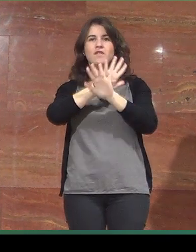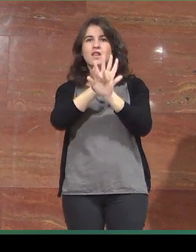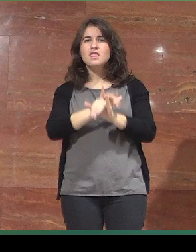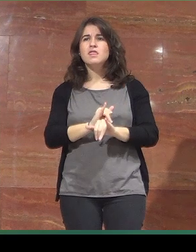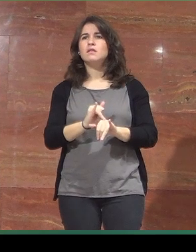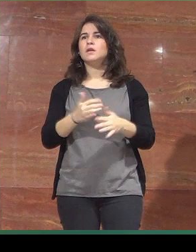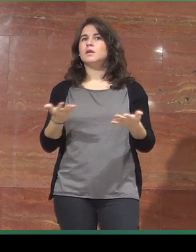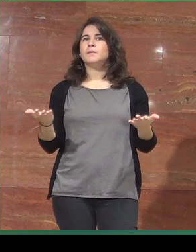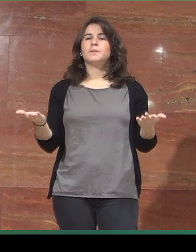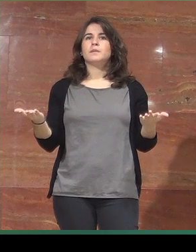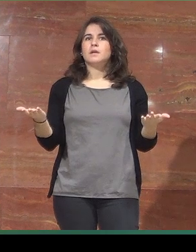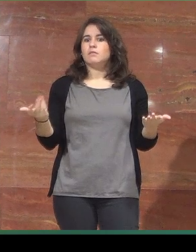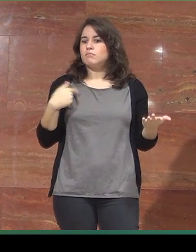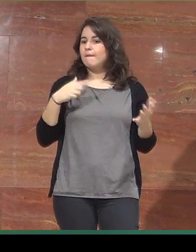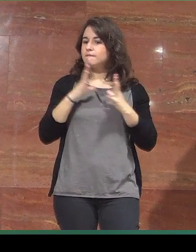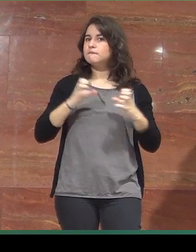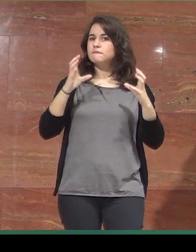explore cities.